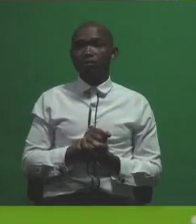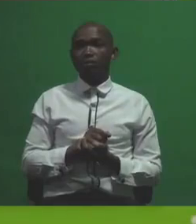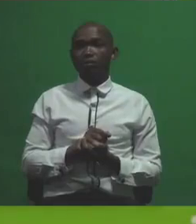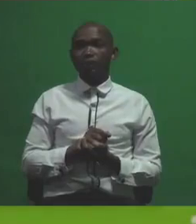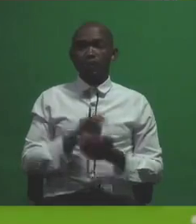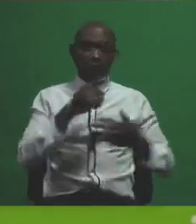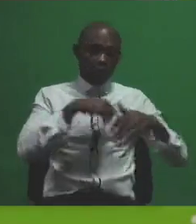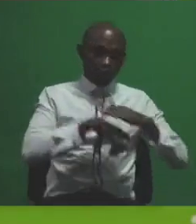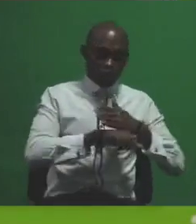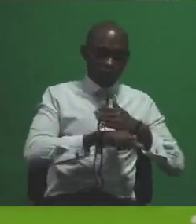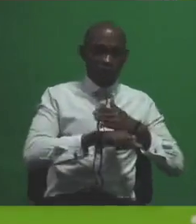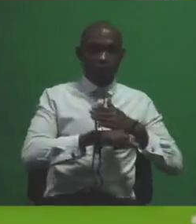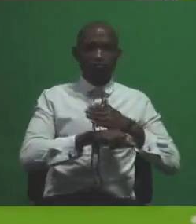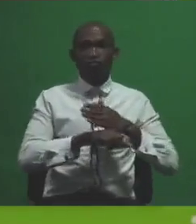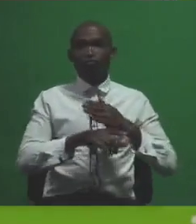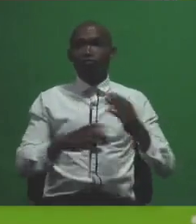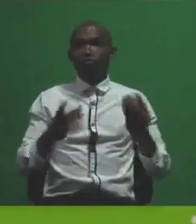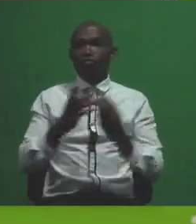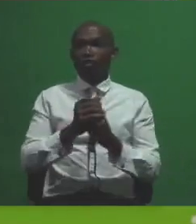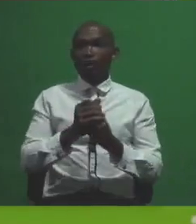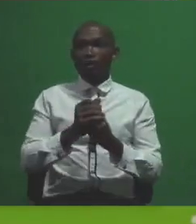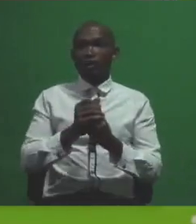Including emergency.